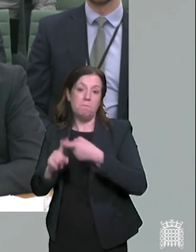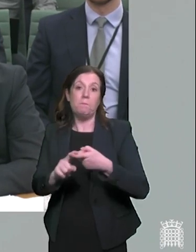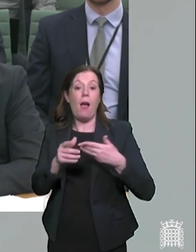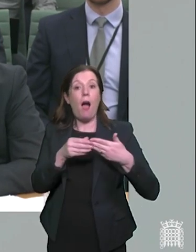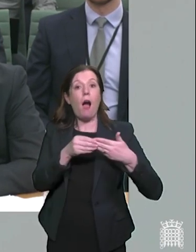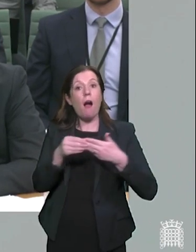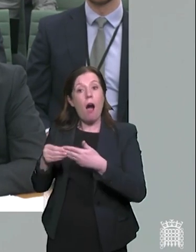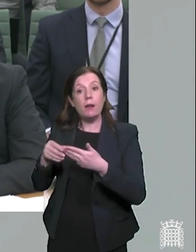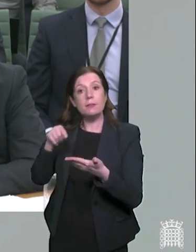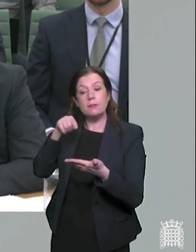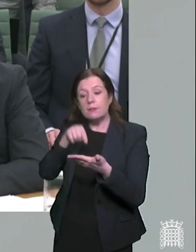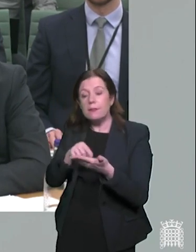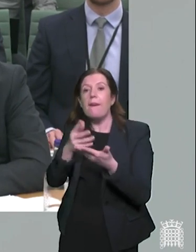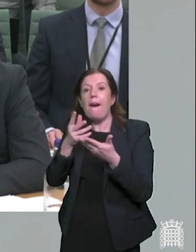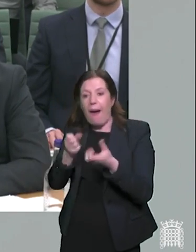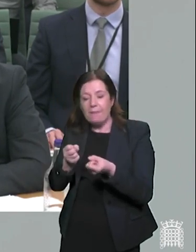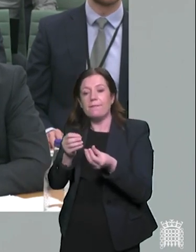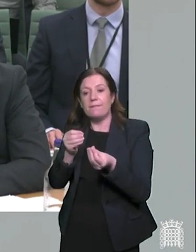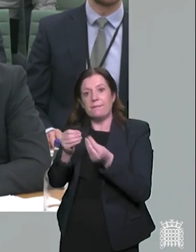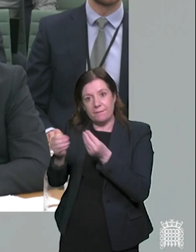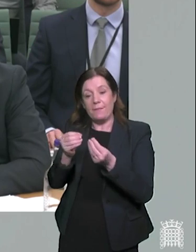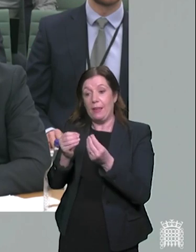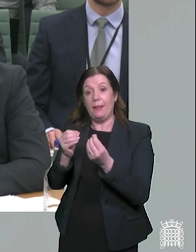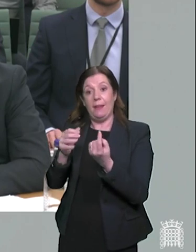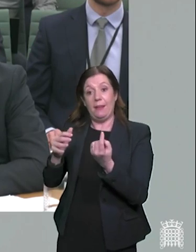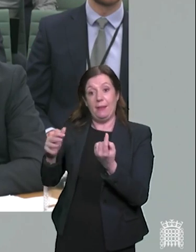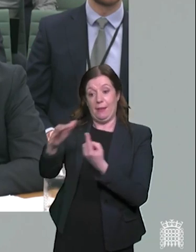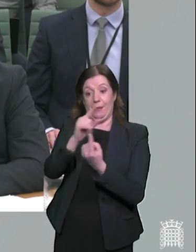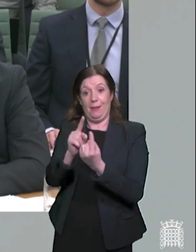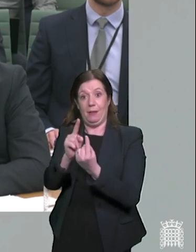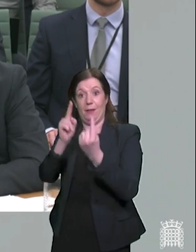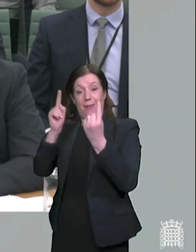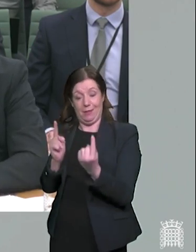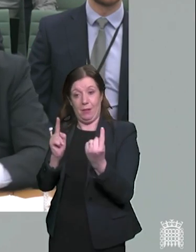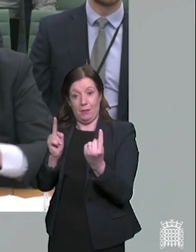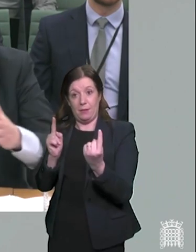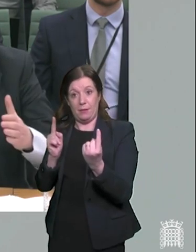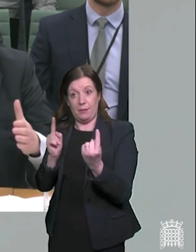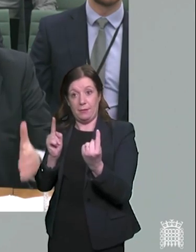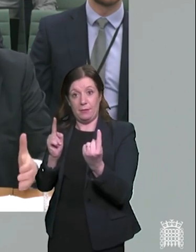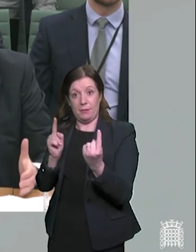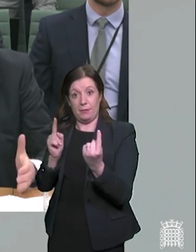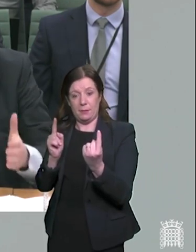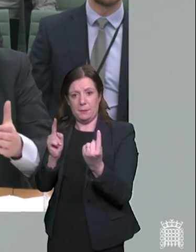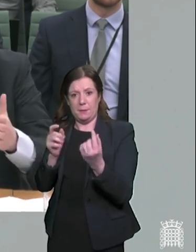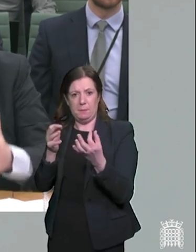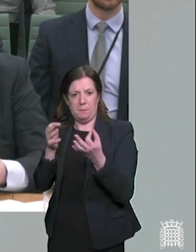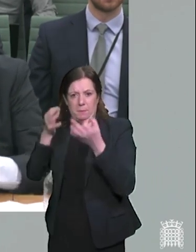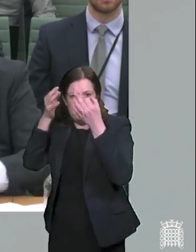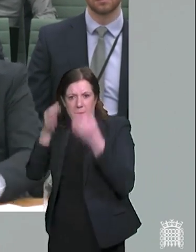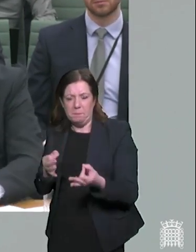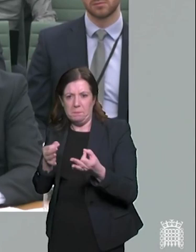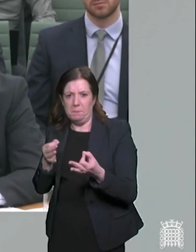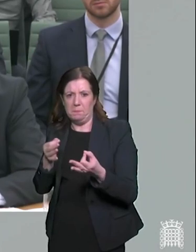guidance allowed for social distancing not to be carried out with rigid